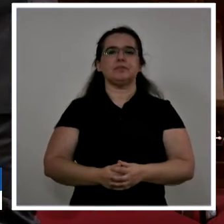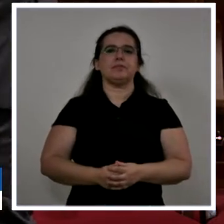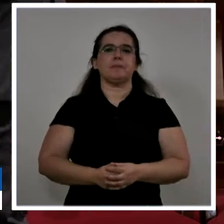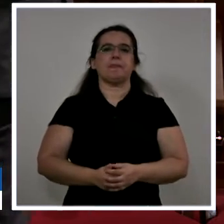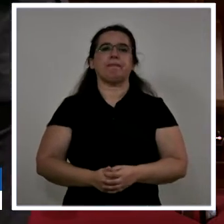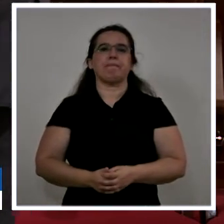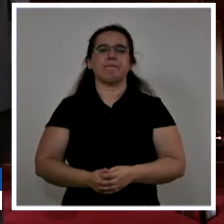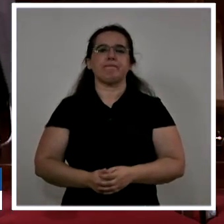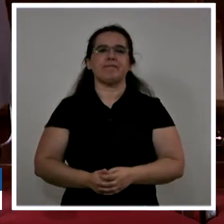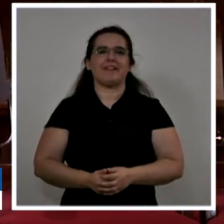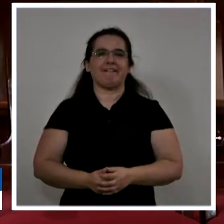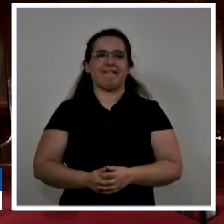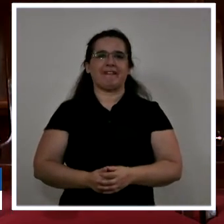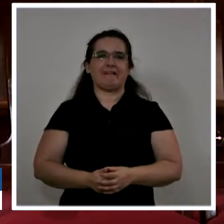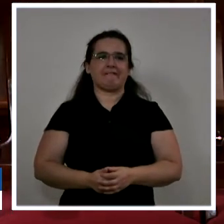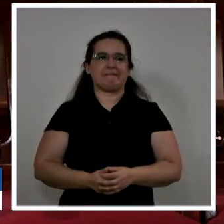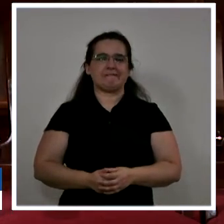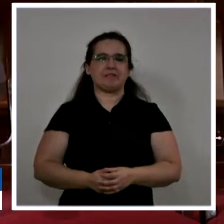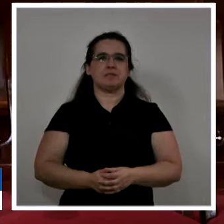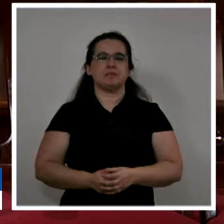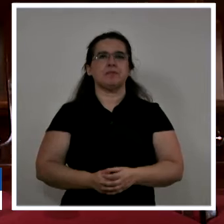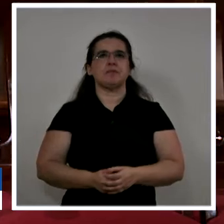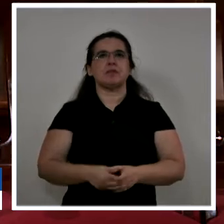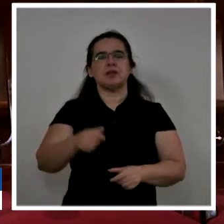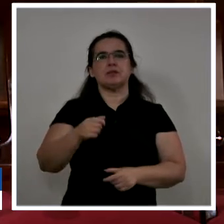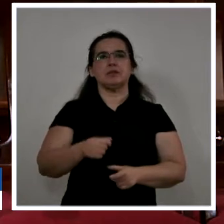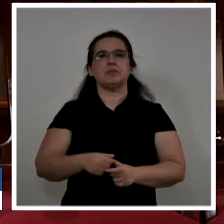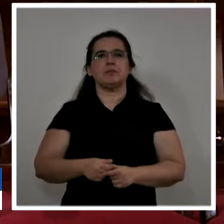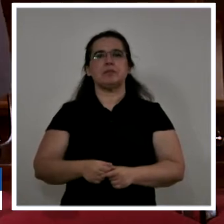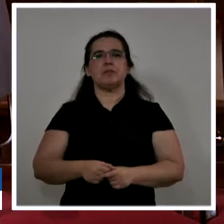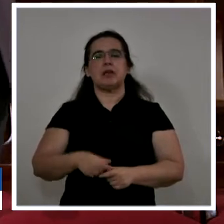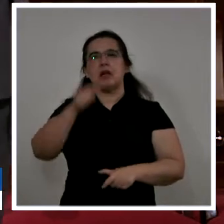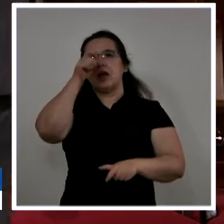no ecrã, in English. The humanity of Christ, of the Son of